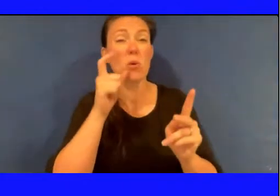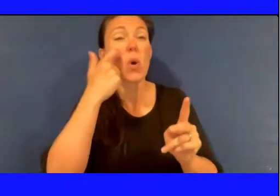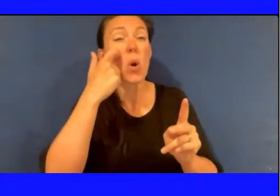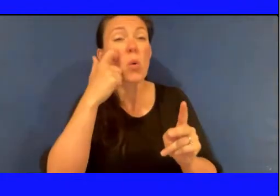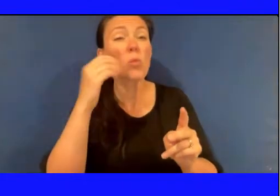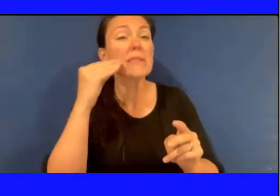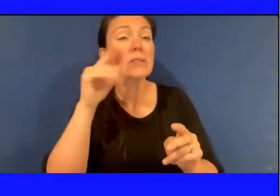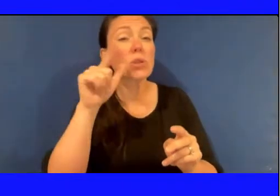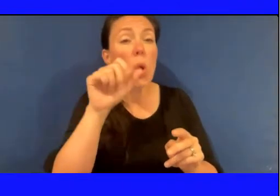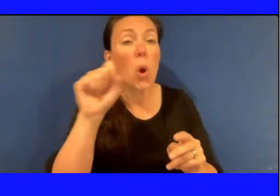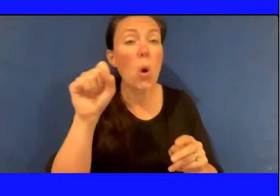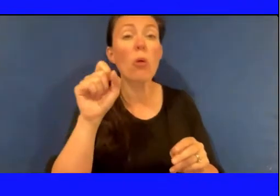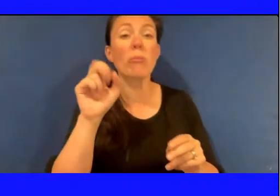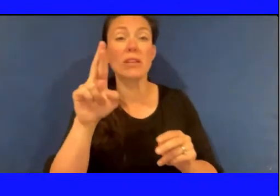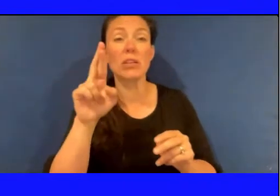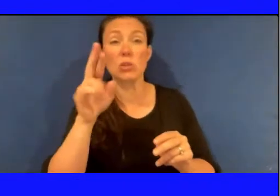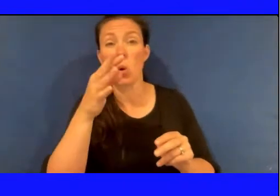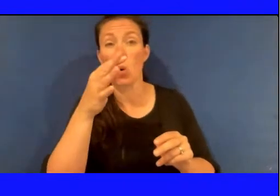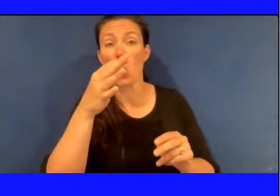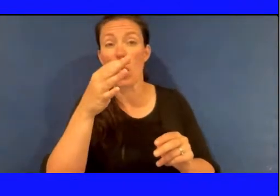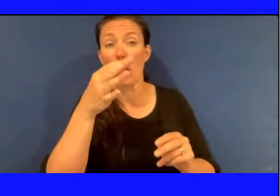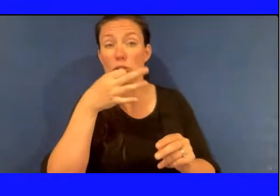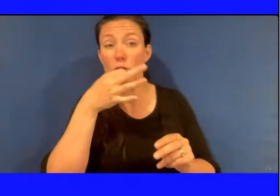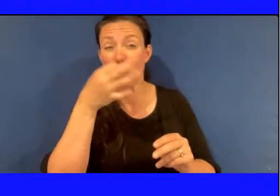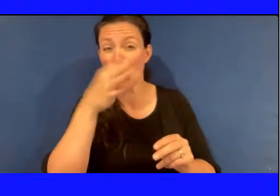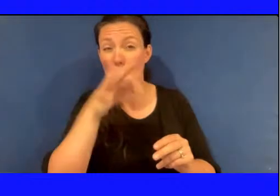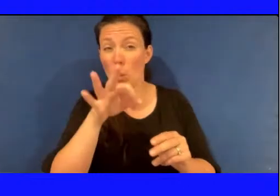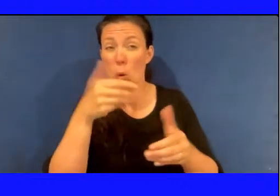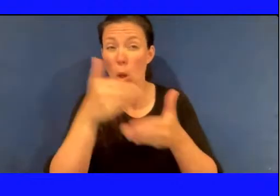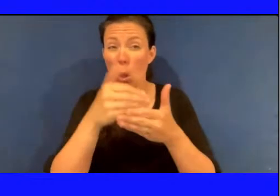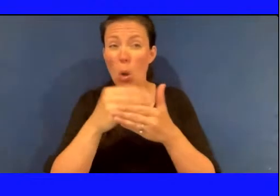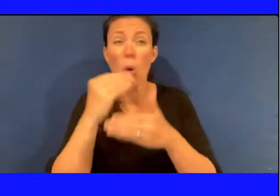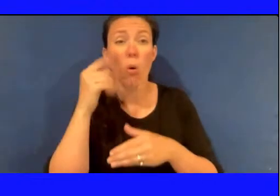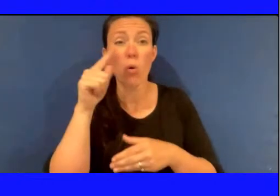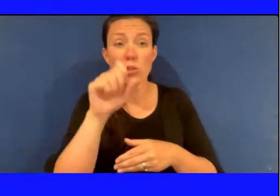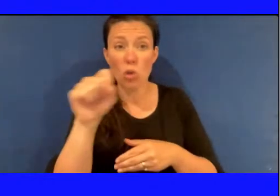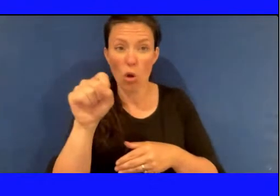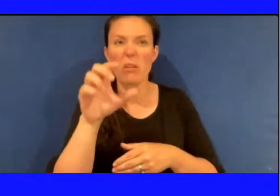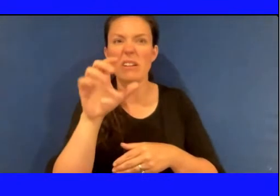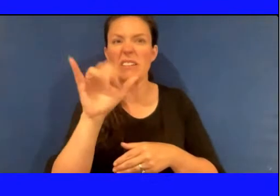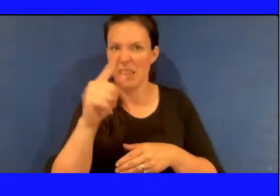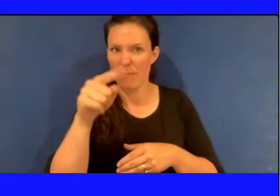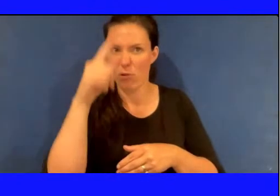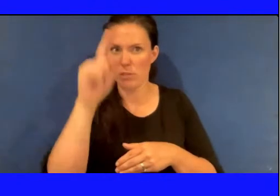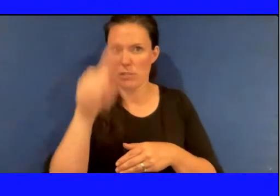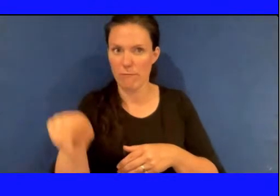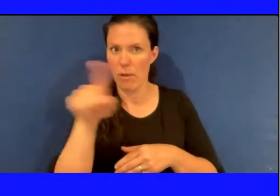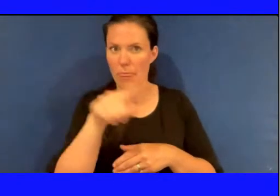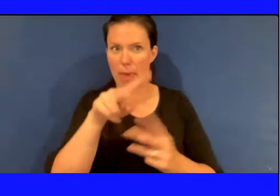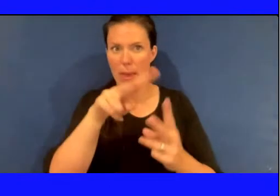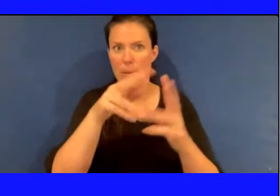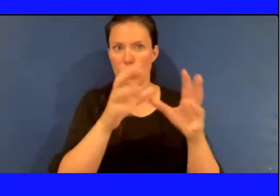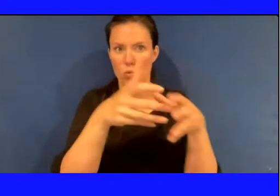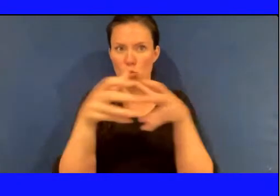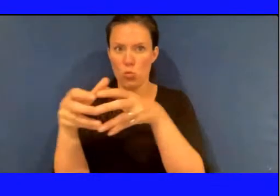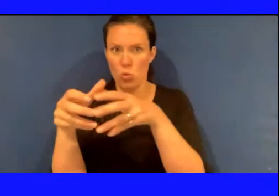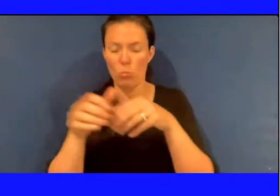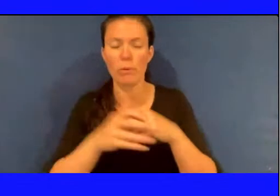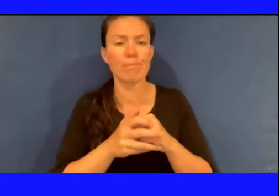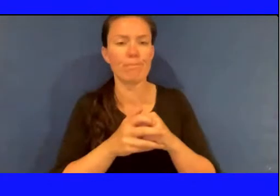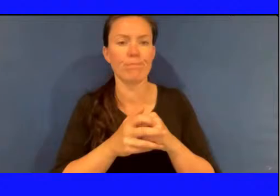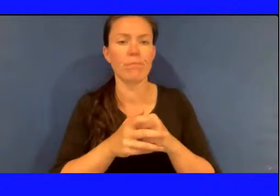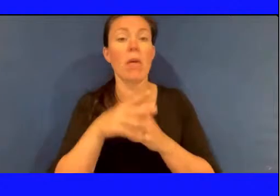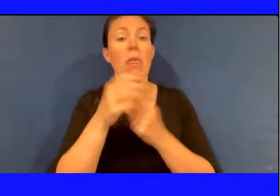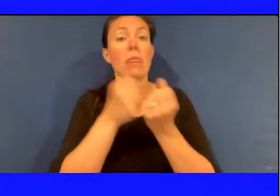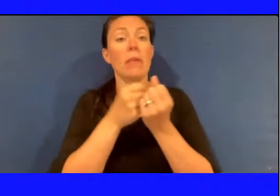being homeless. One of the things we have evolved since working with H&H is that those supportive housing units